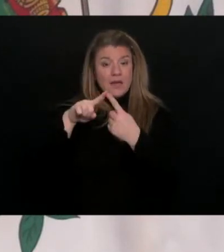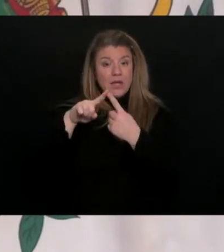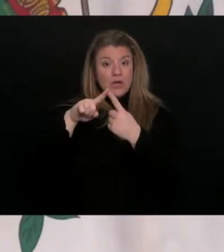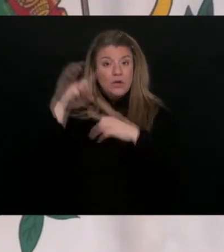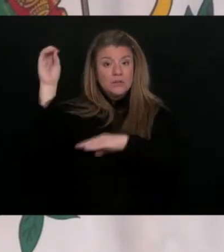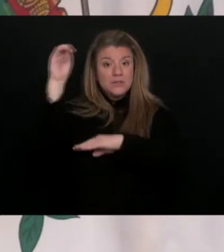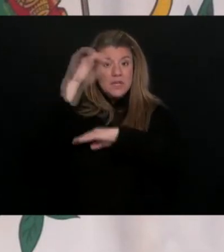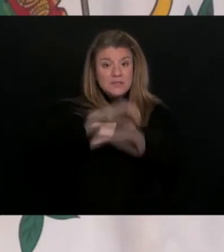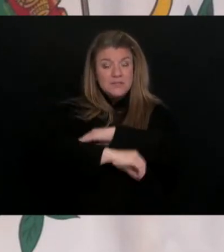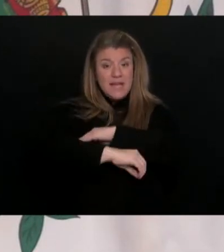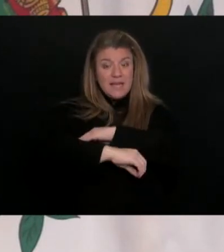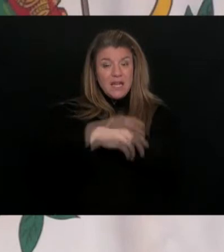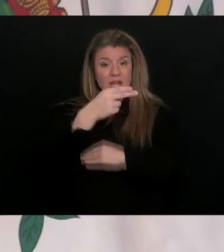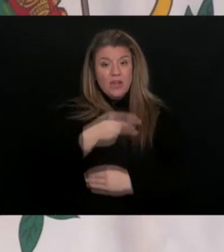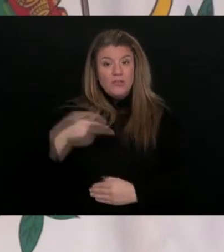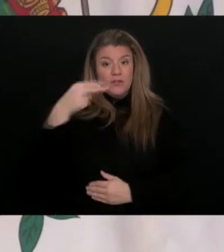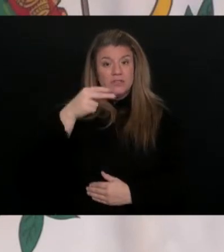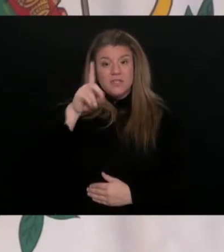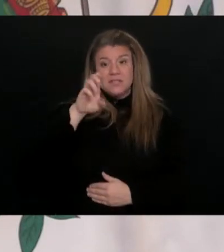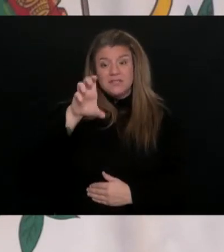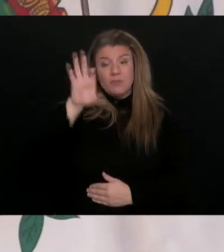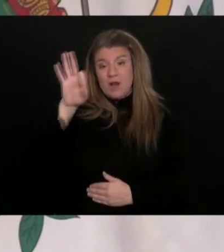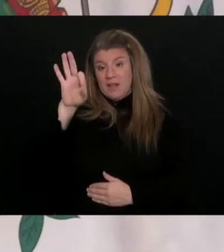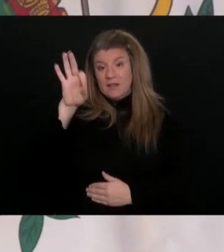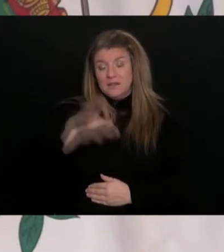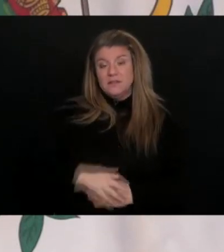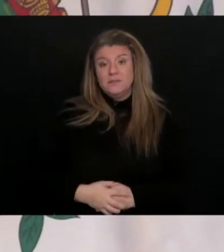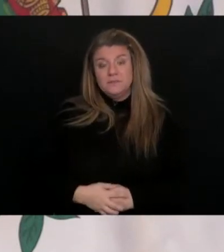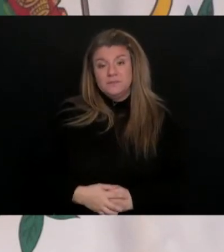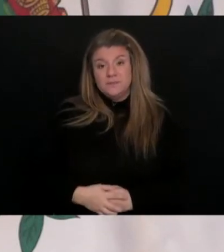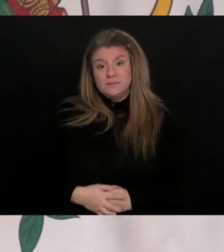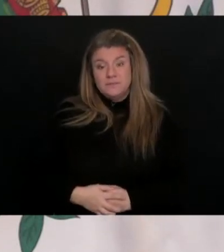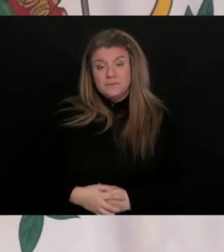sunset on Thursday, December the 9th.